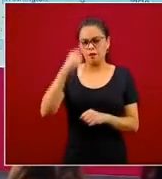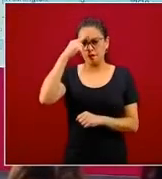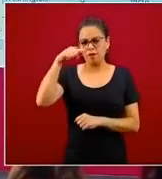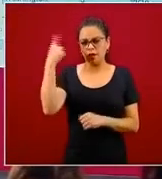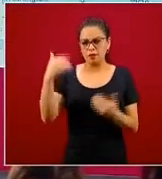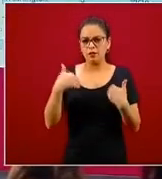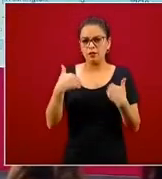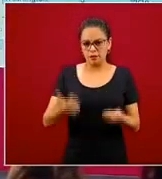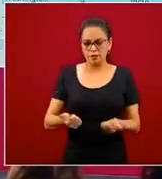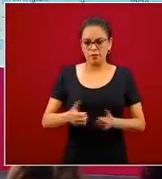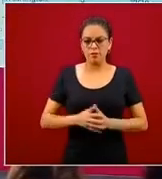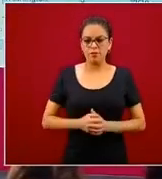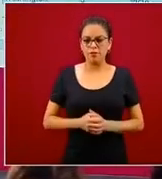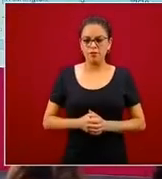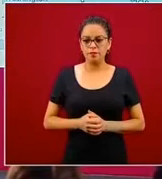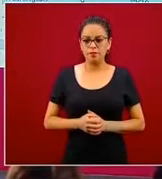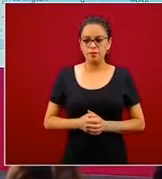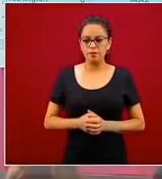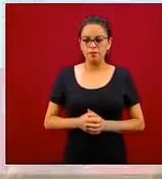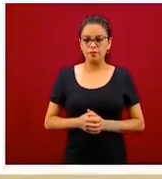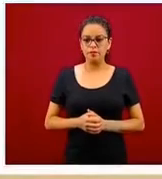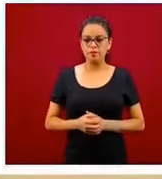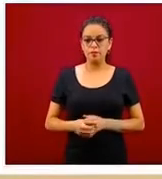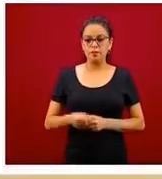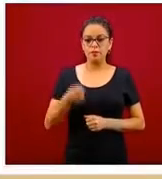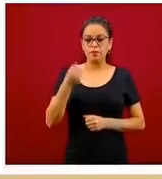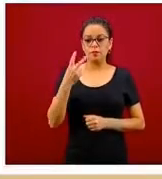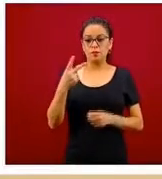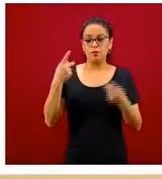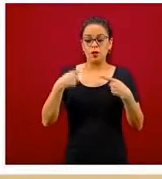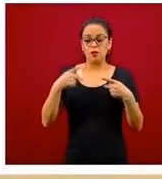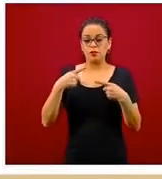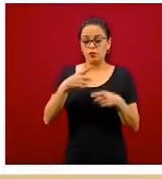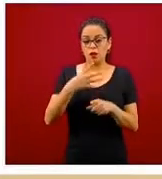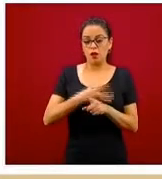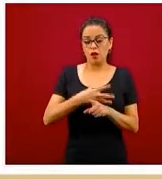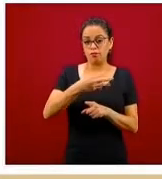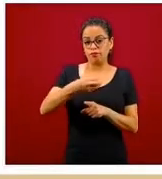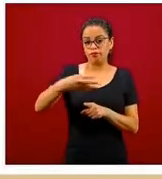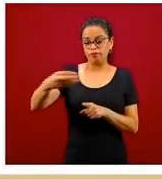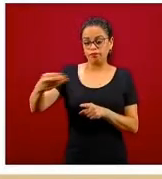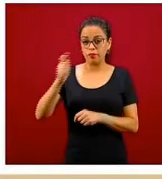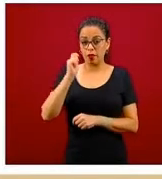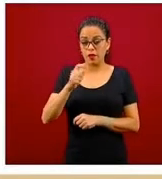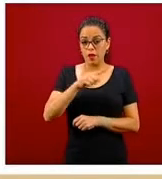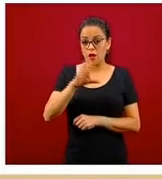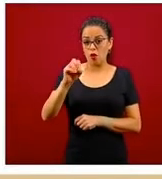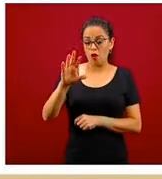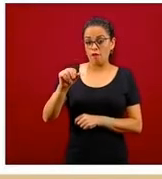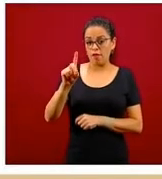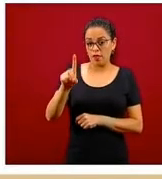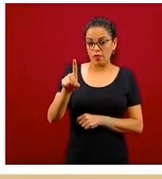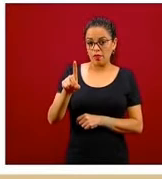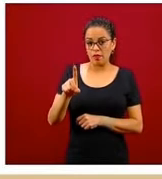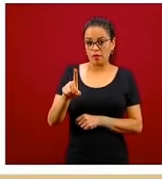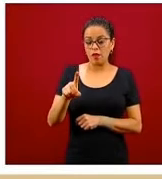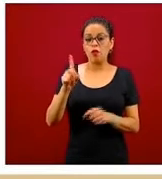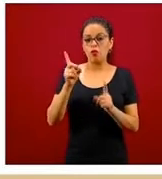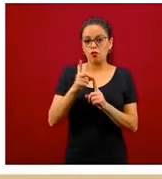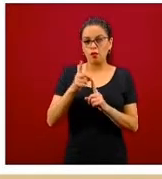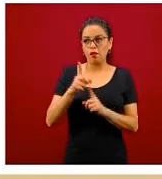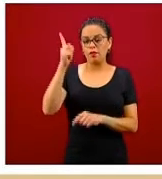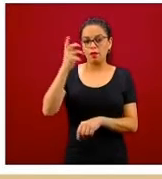parts of the world. And we have here two people infected with the